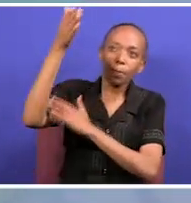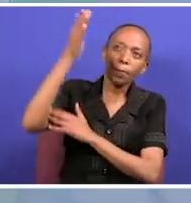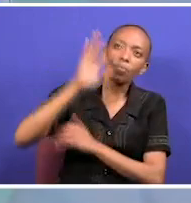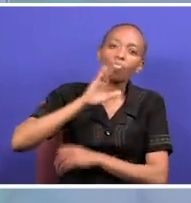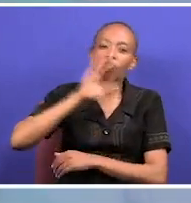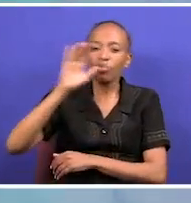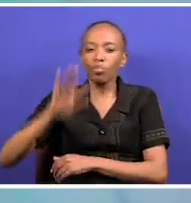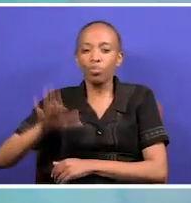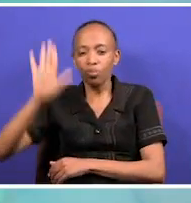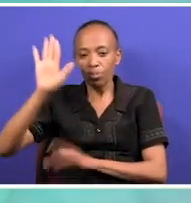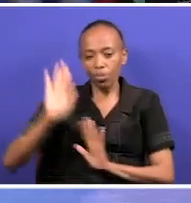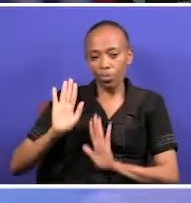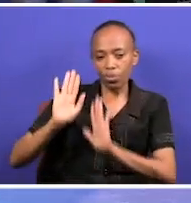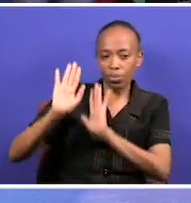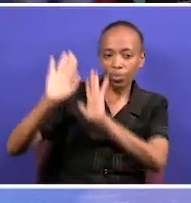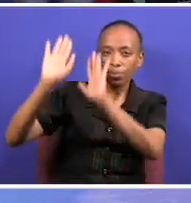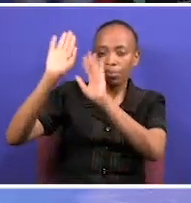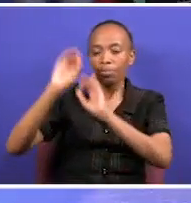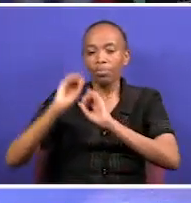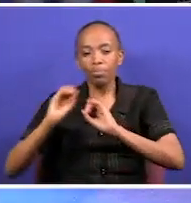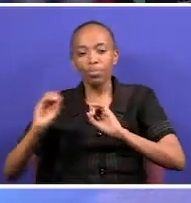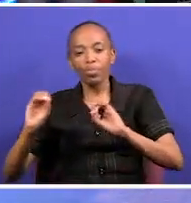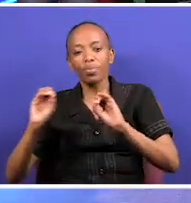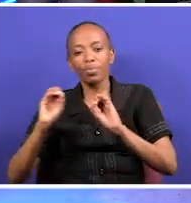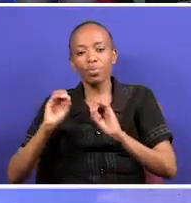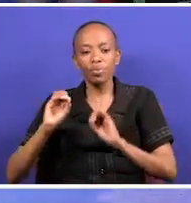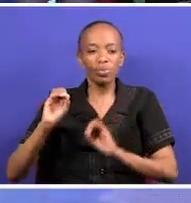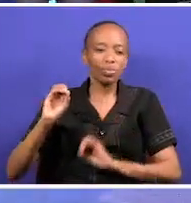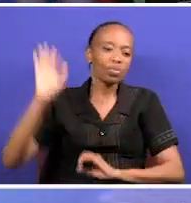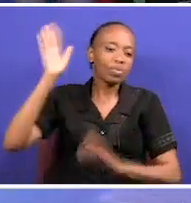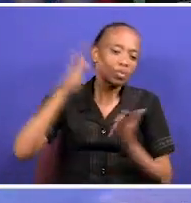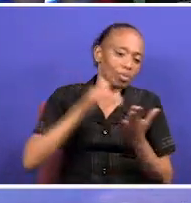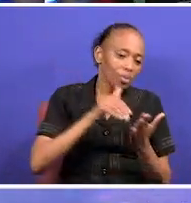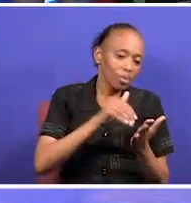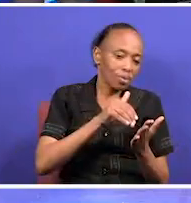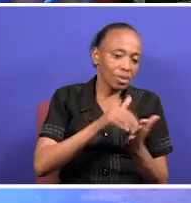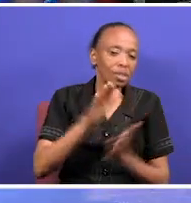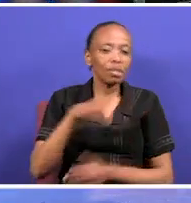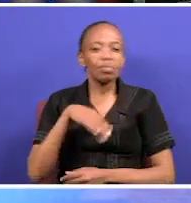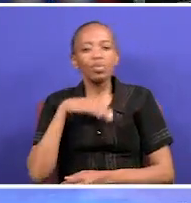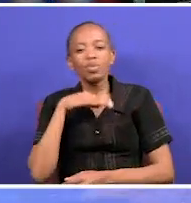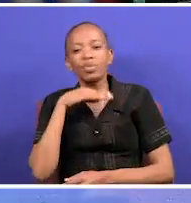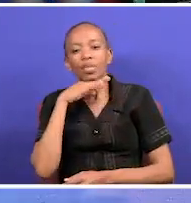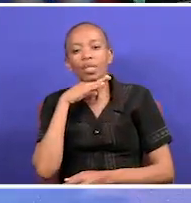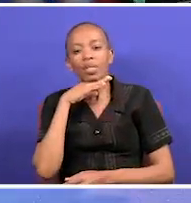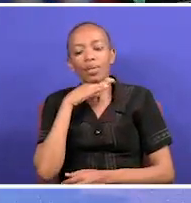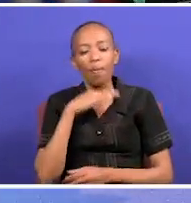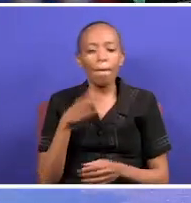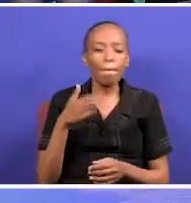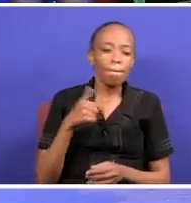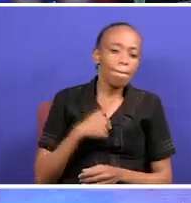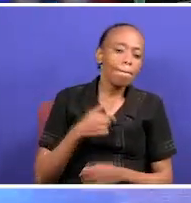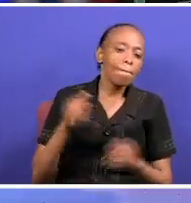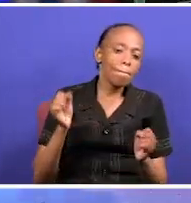sparing, bodies cannot bury, sent him to die, sent him to